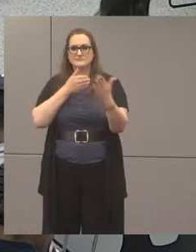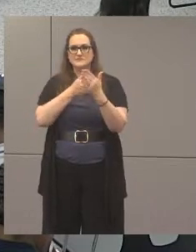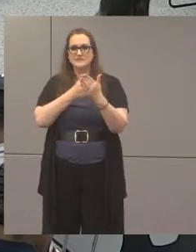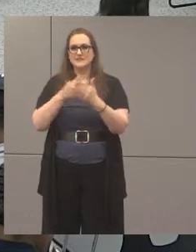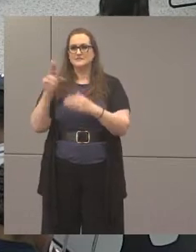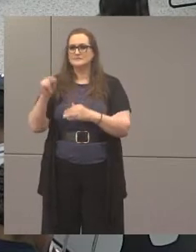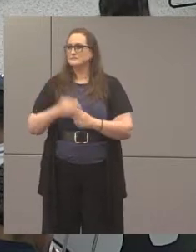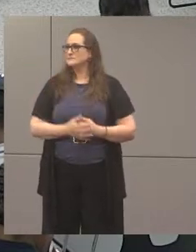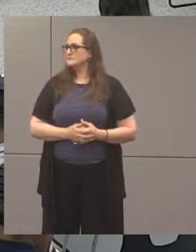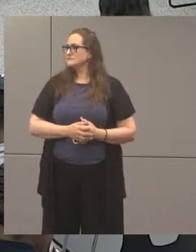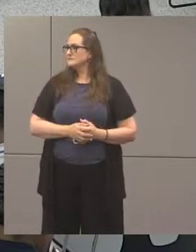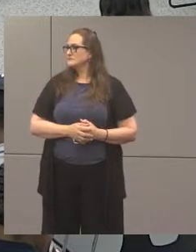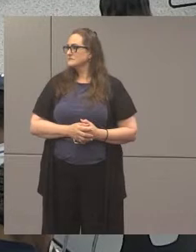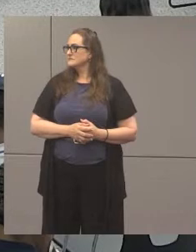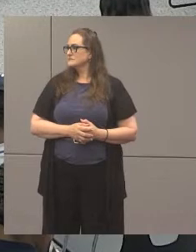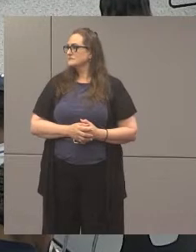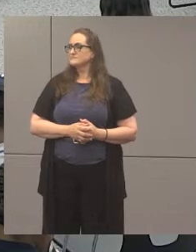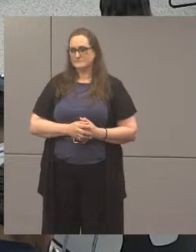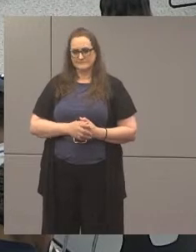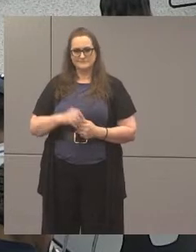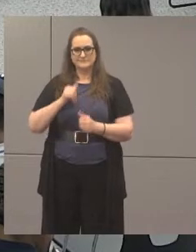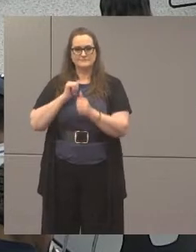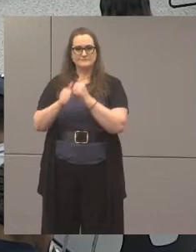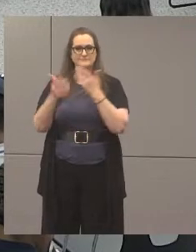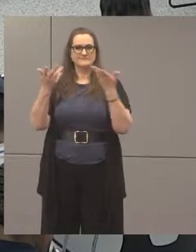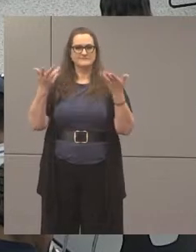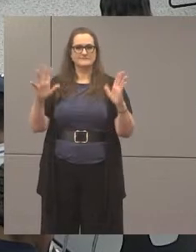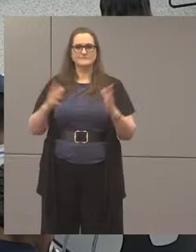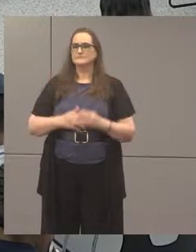nay. The ayes have it.